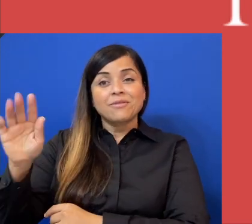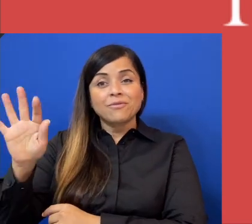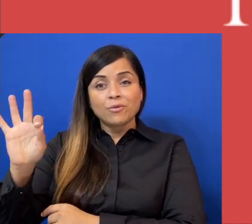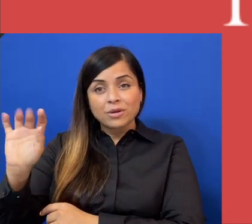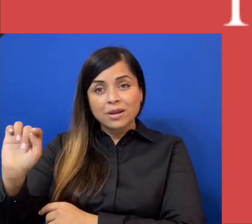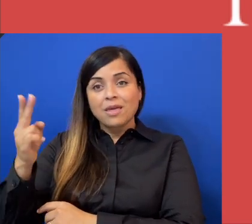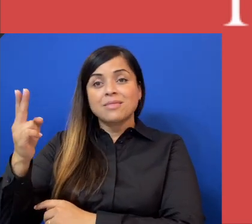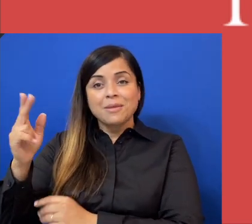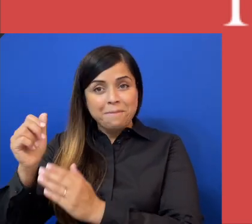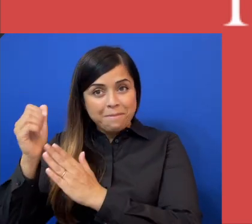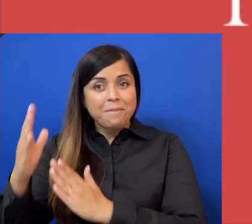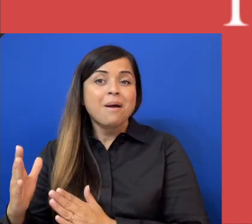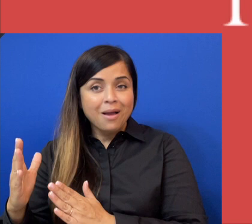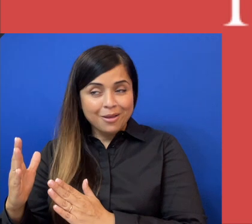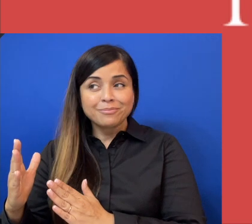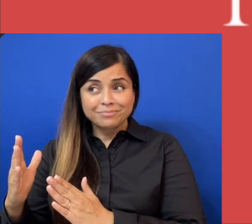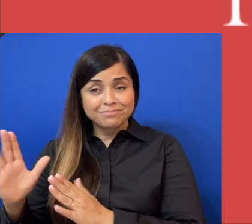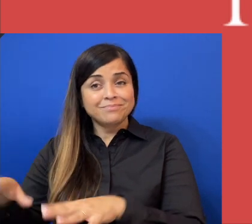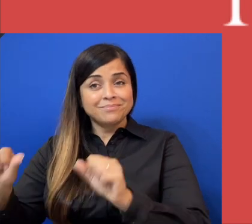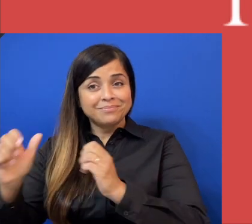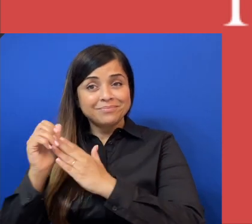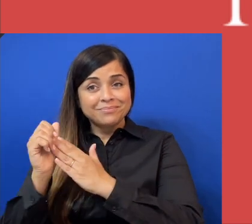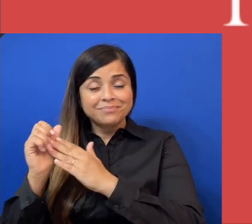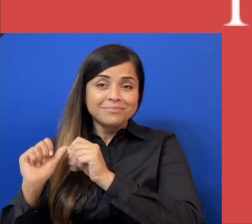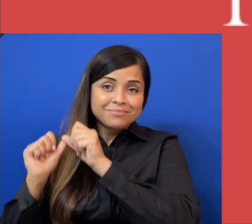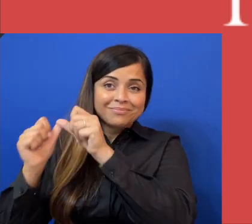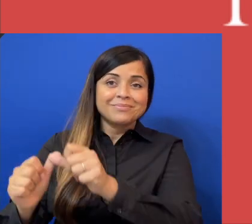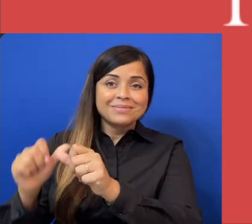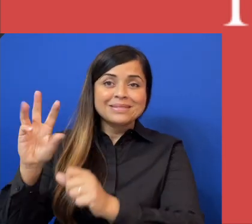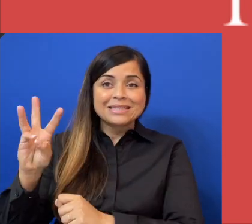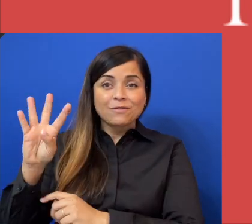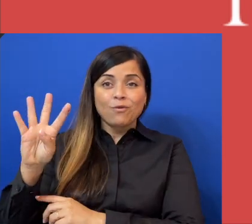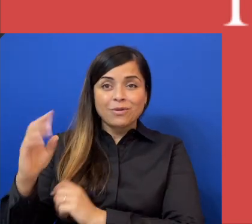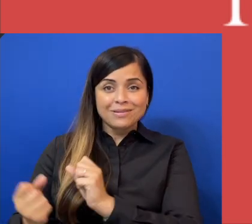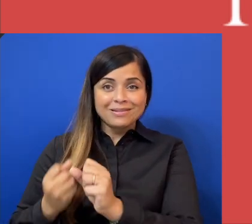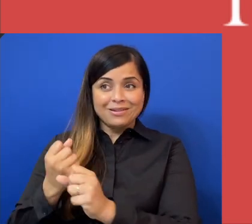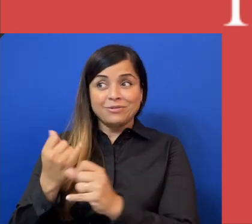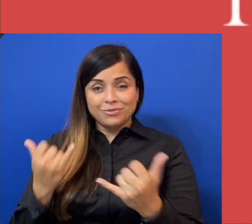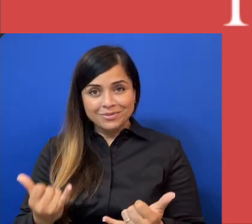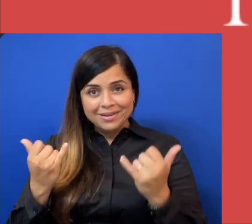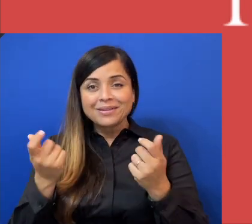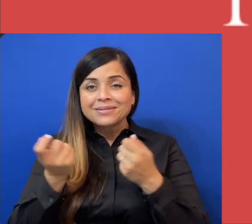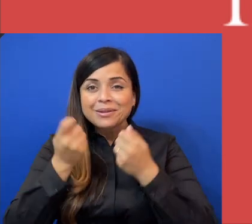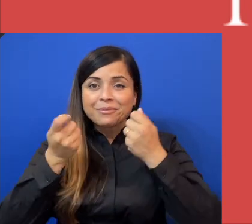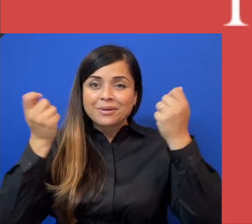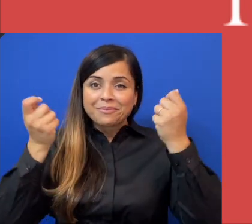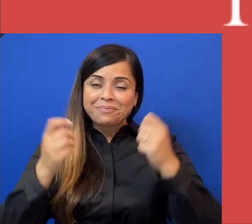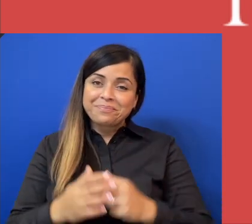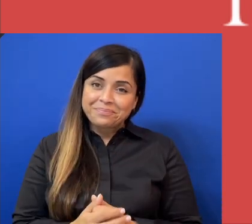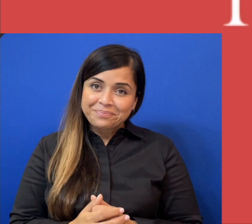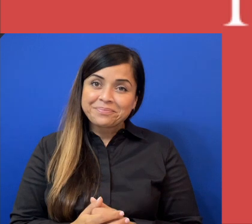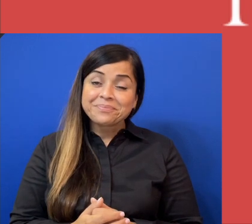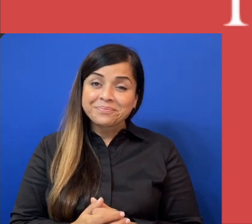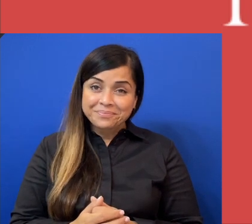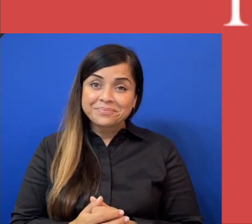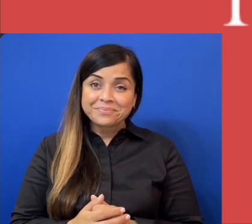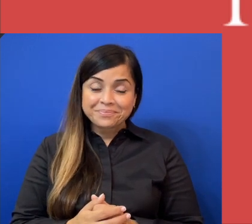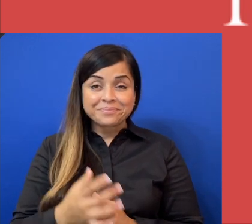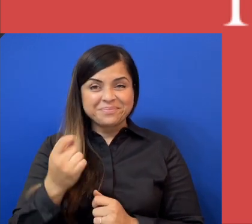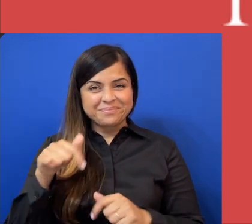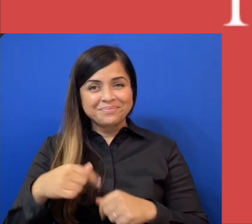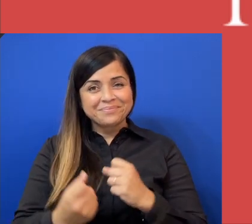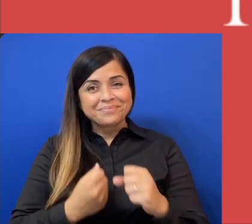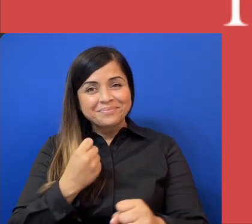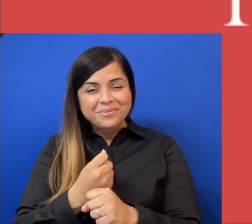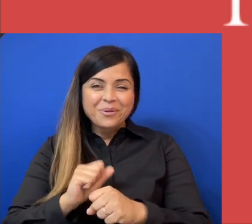leader of Shia Ismaili Muslims. This year, due to the global COVID-19 pandemic, people will mark this day a